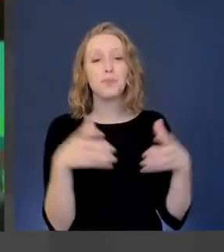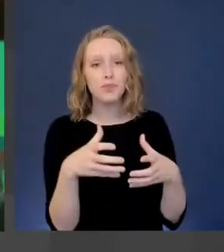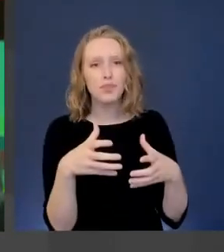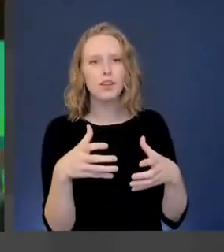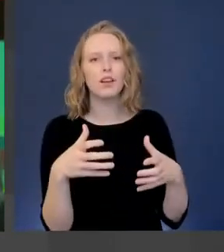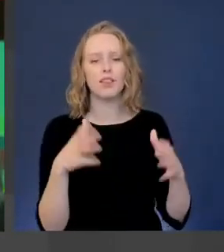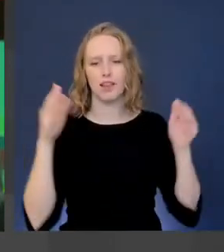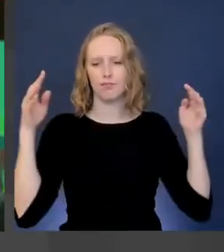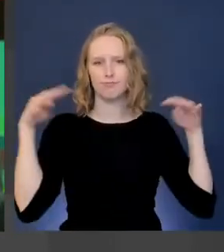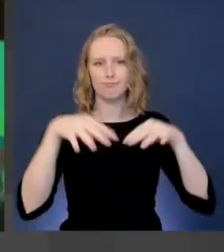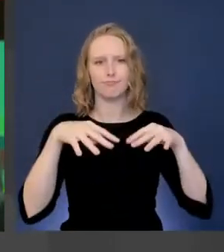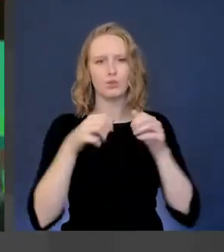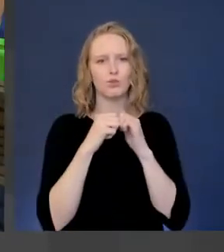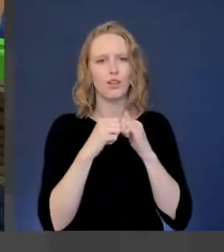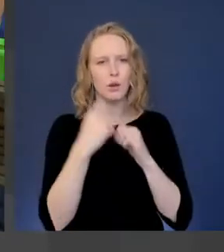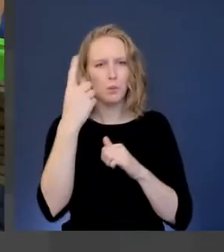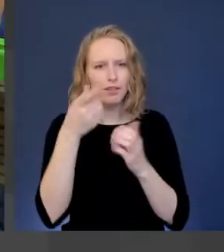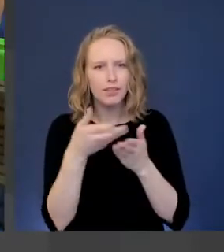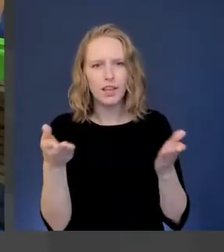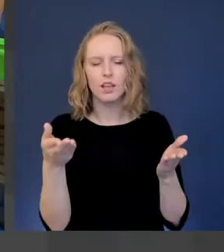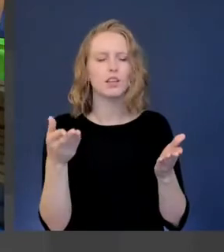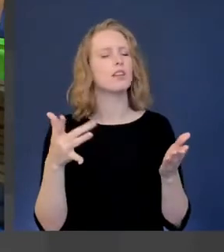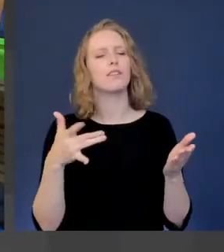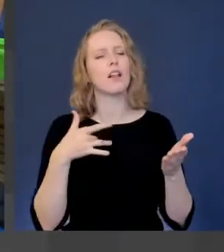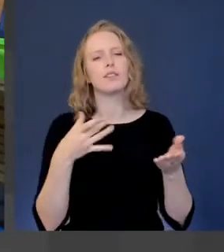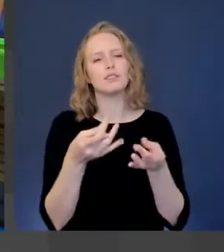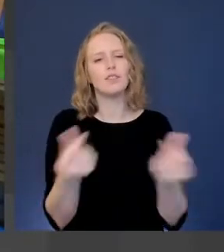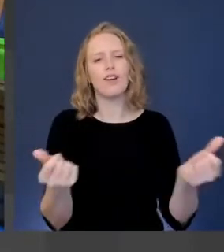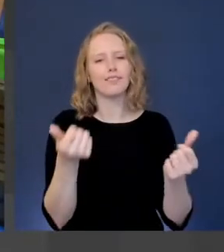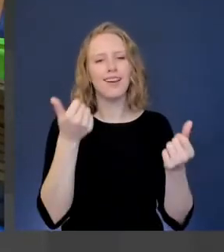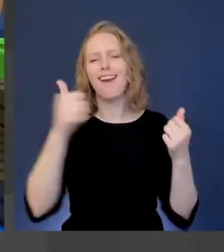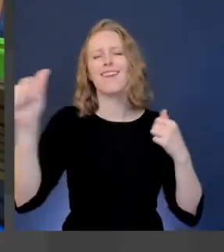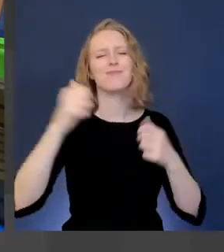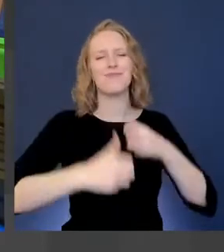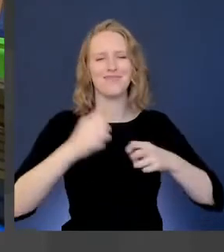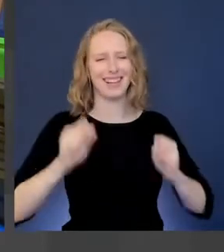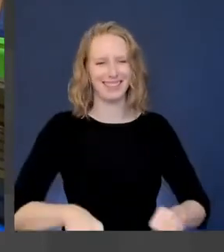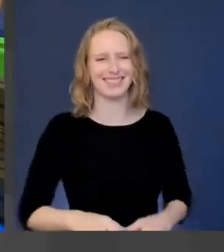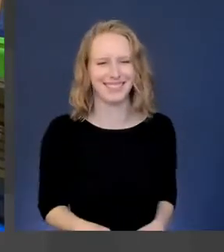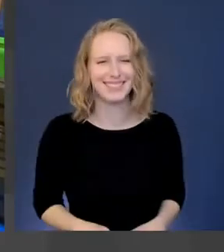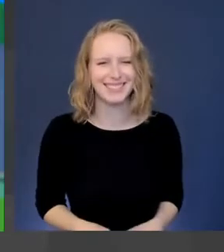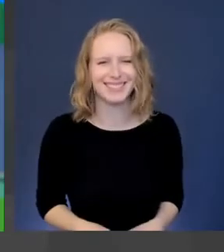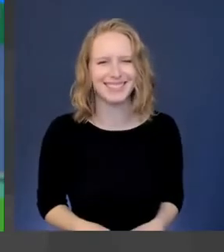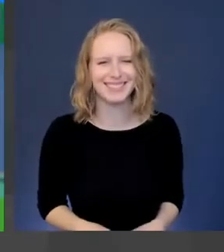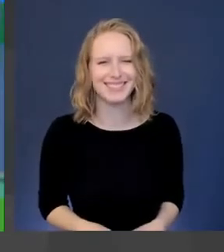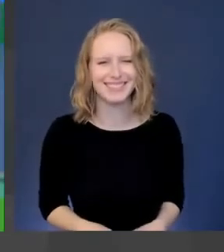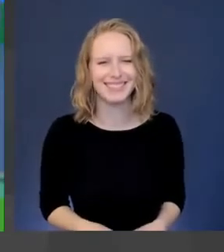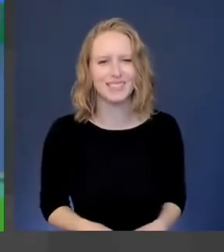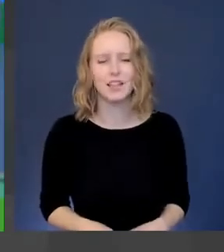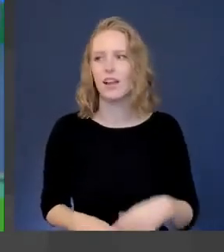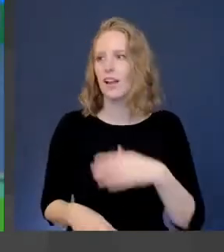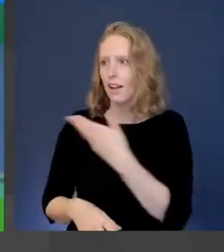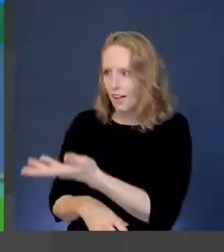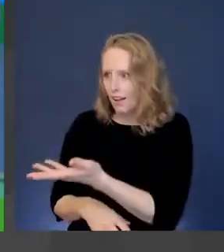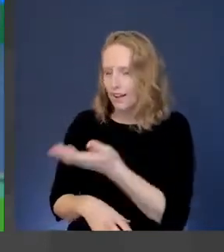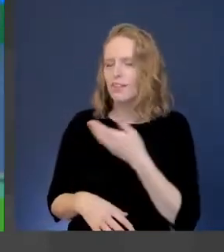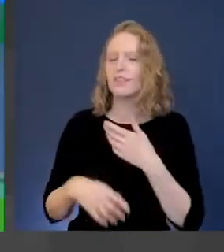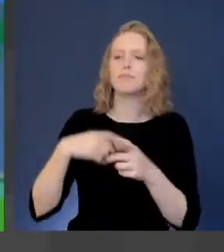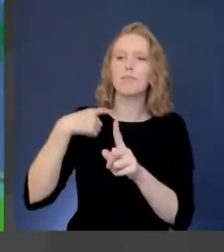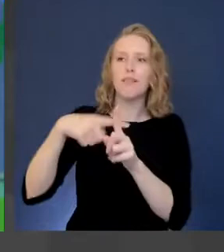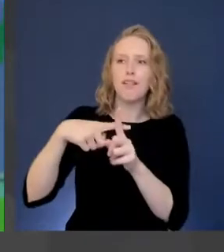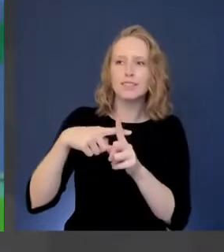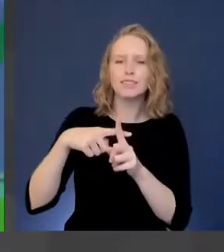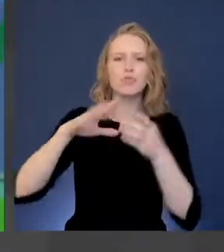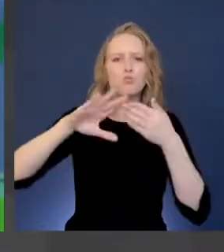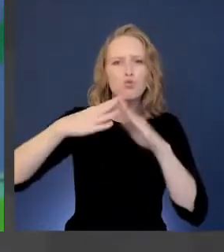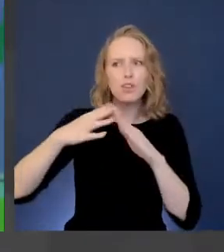no problem you can't solve. Plus, it's fun. That's amazing. And then you add our community. They're doing bug tracking.